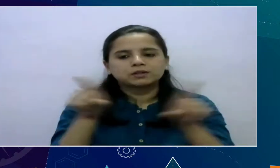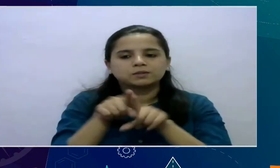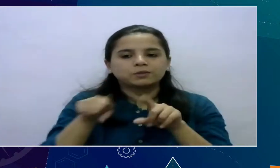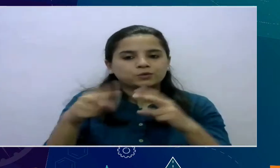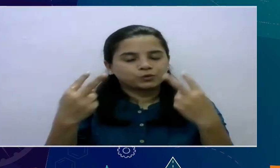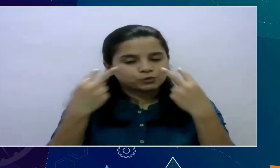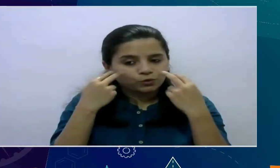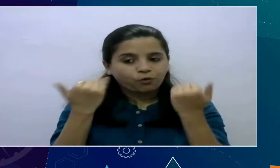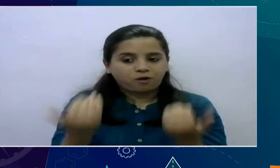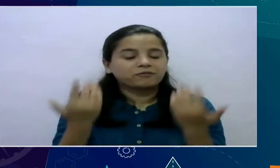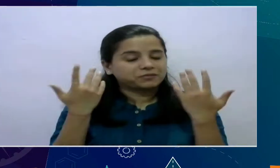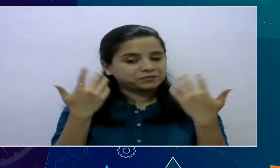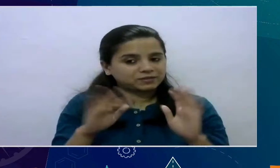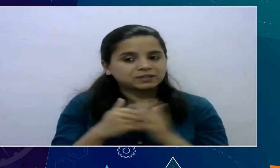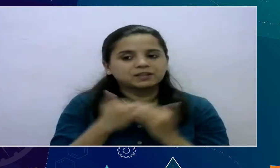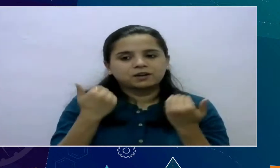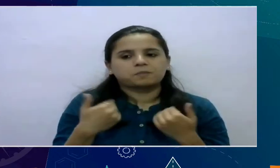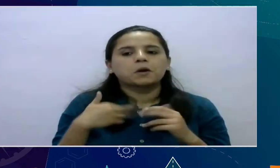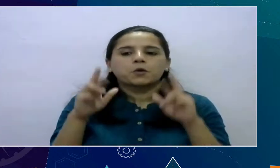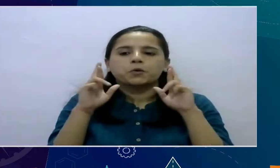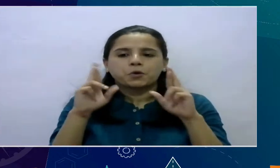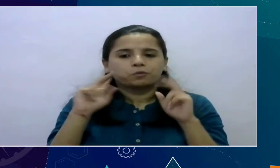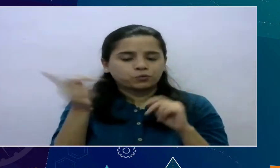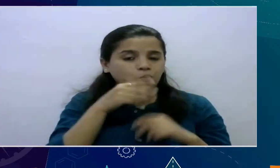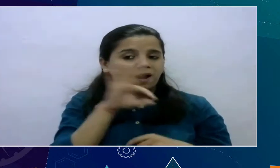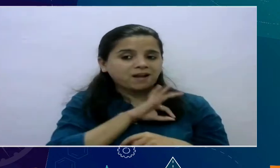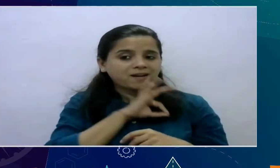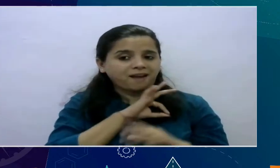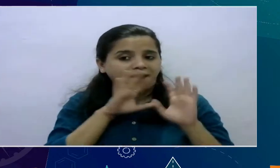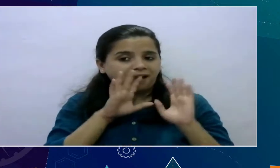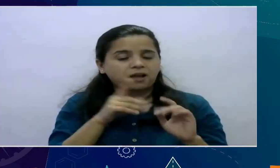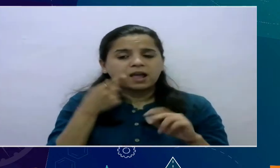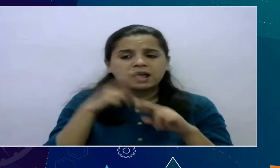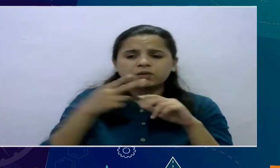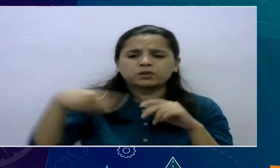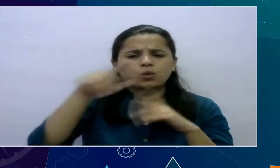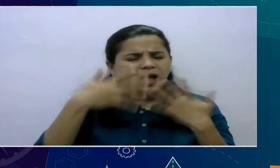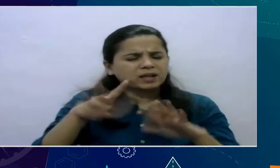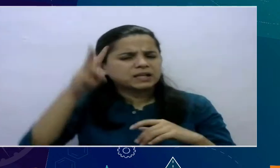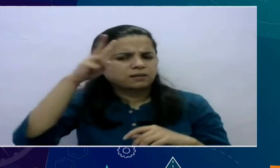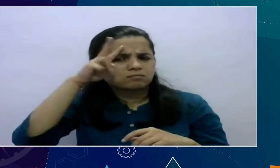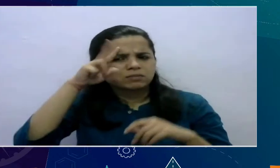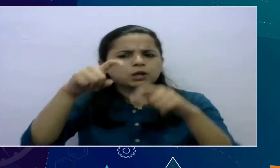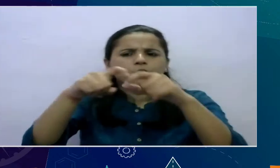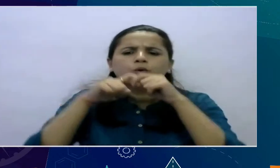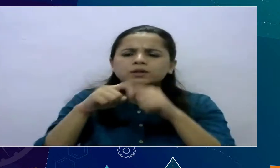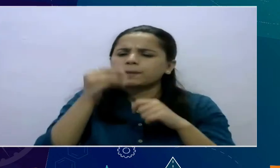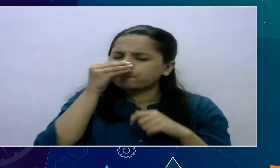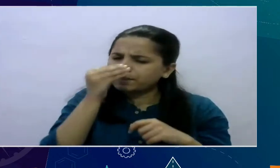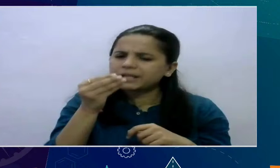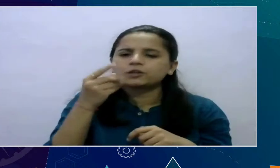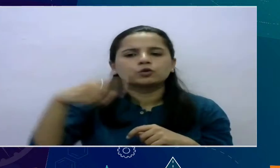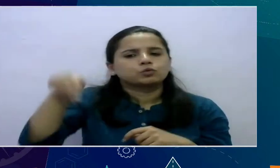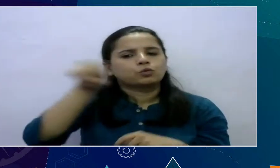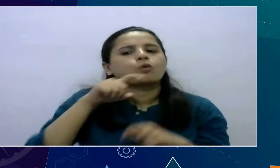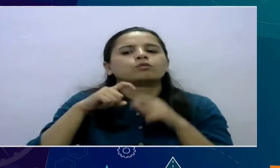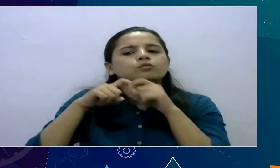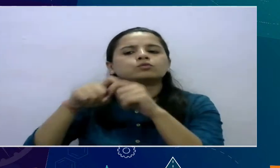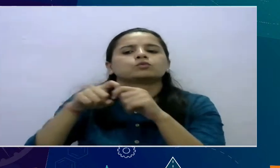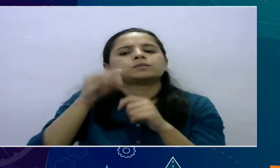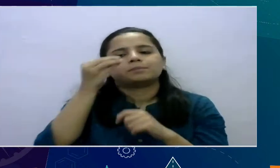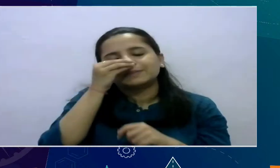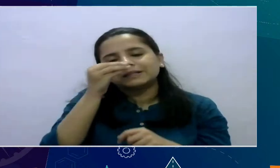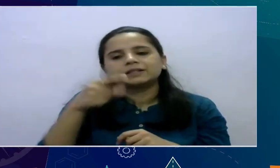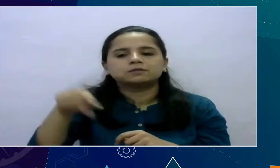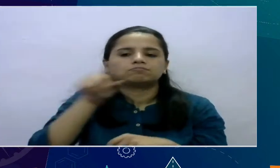this session, and I'm expecting that you liked it. If you have any questions, then please feel free to reach out to